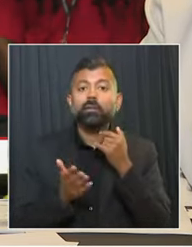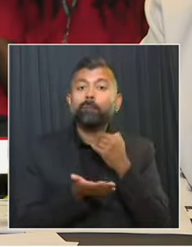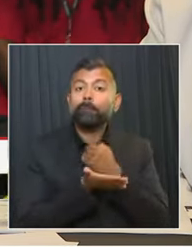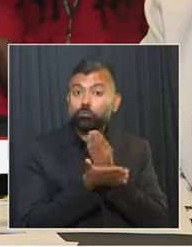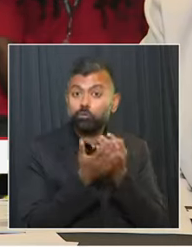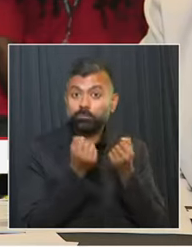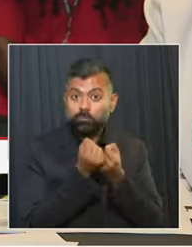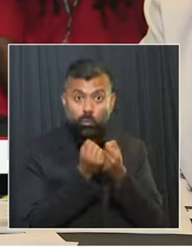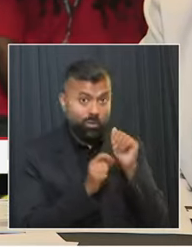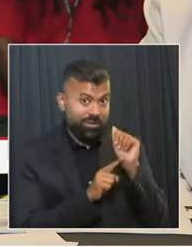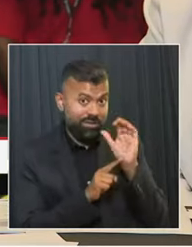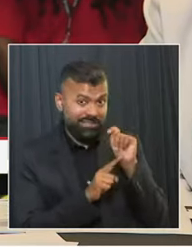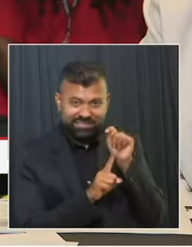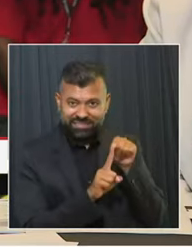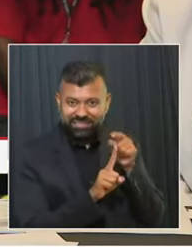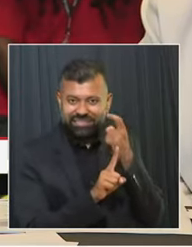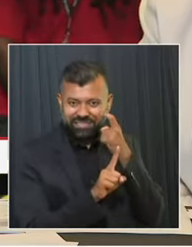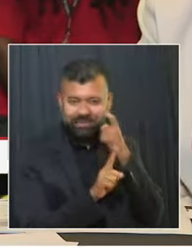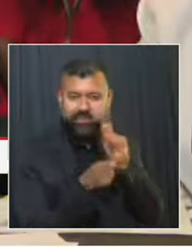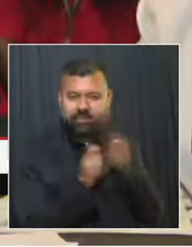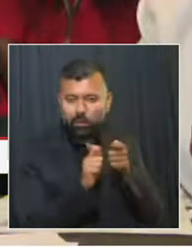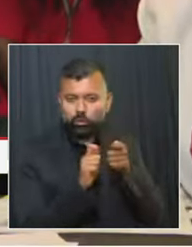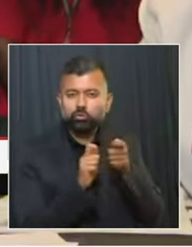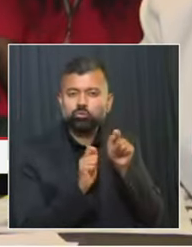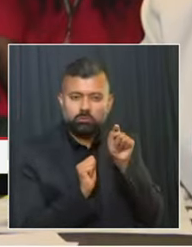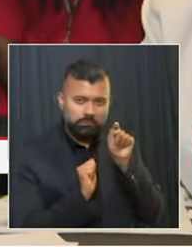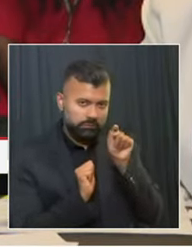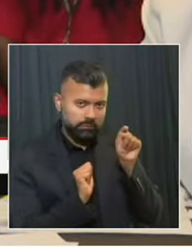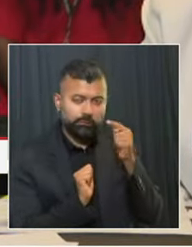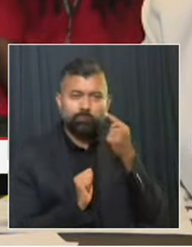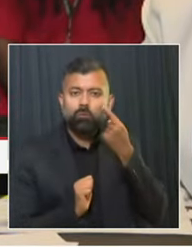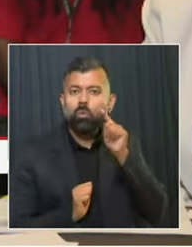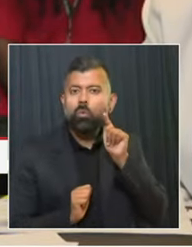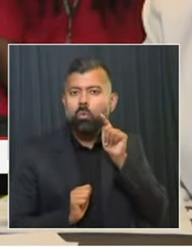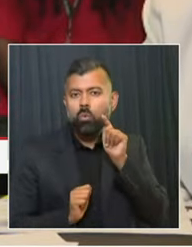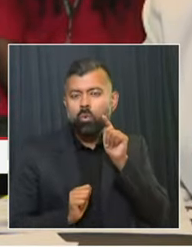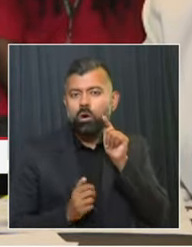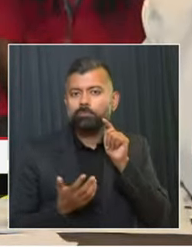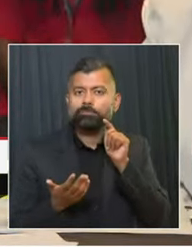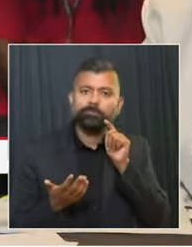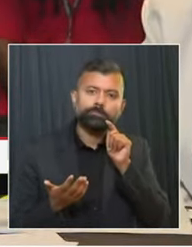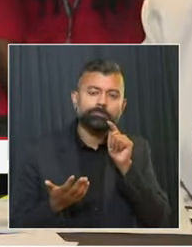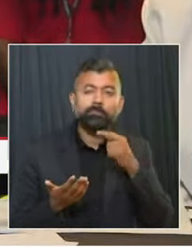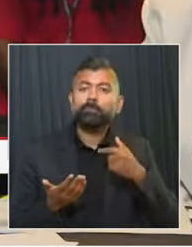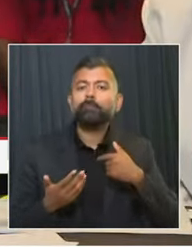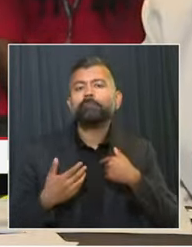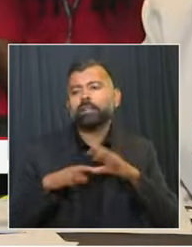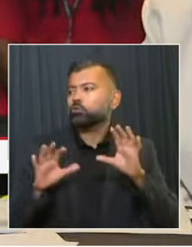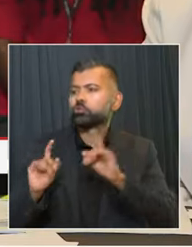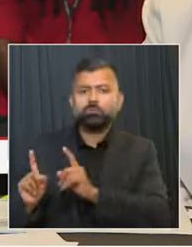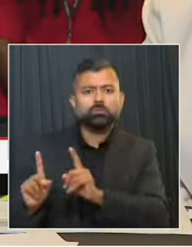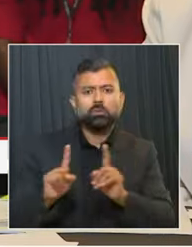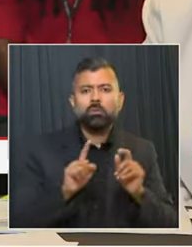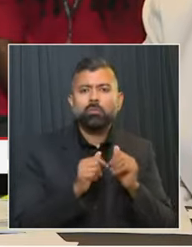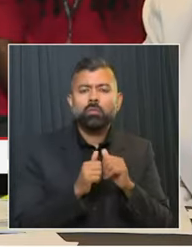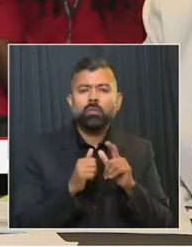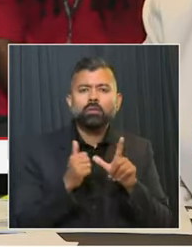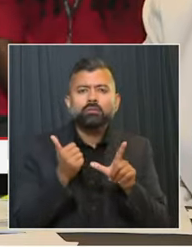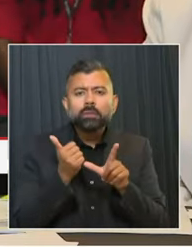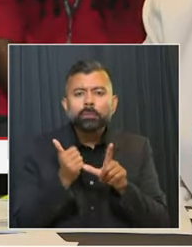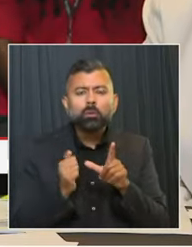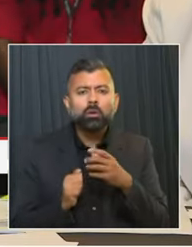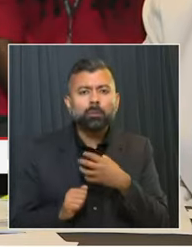have asked the Deputy Mayor in some other locations as well that I'm concerned about, for DMPED to be